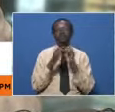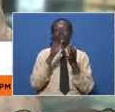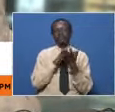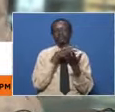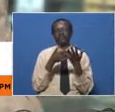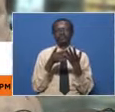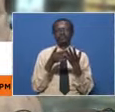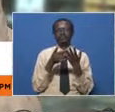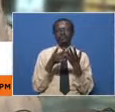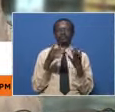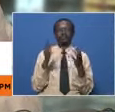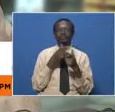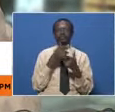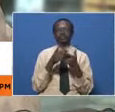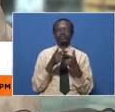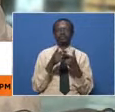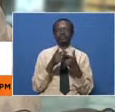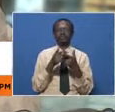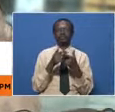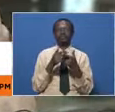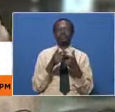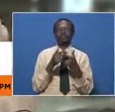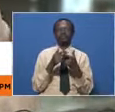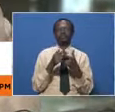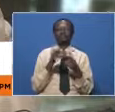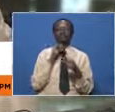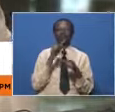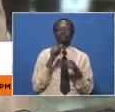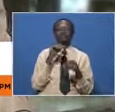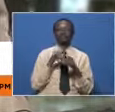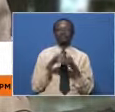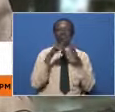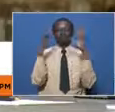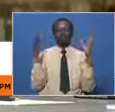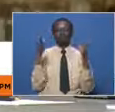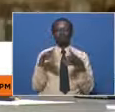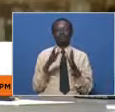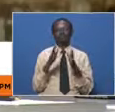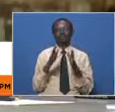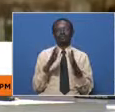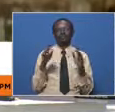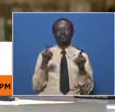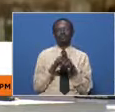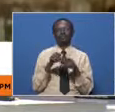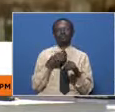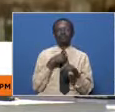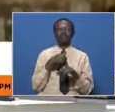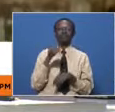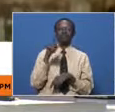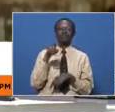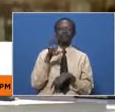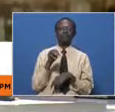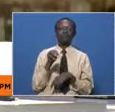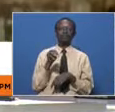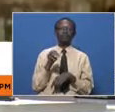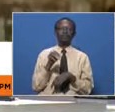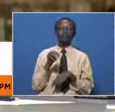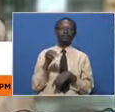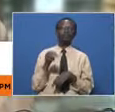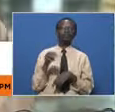itself. Not in a fundamental way of calling somebody a prime minister or a deputy prime minister, because those are not provided in the